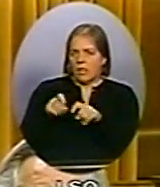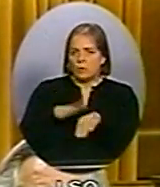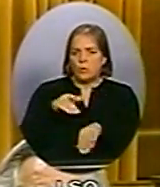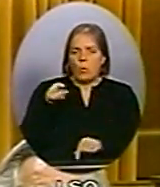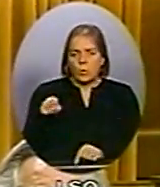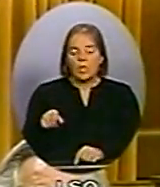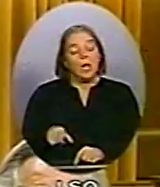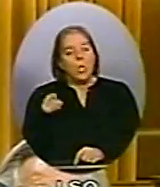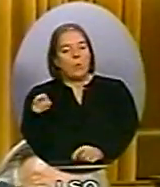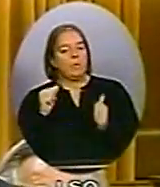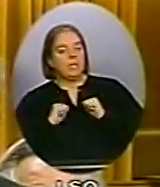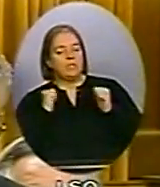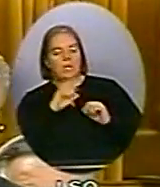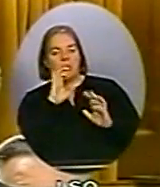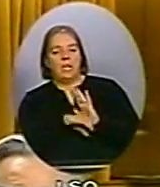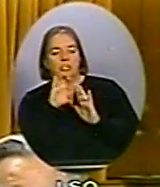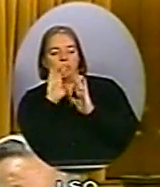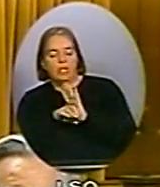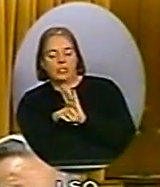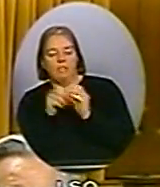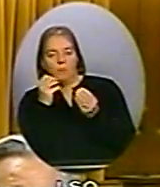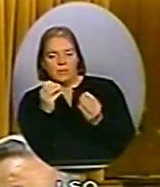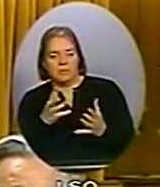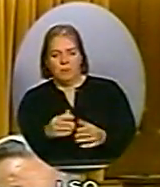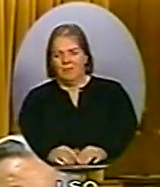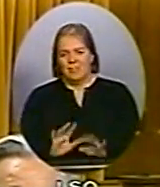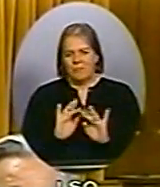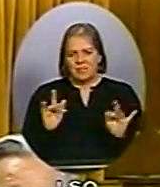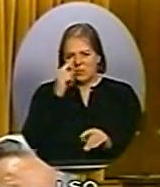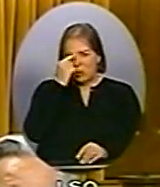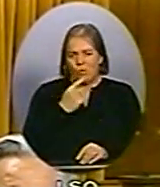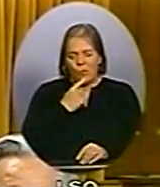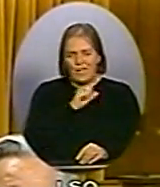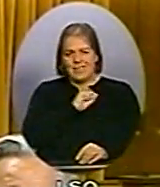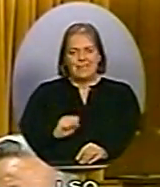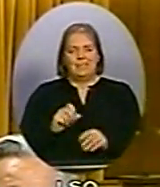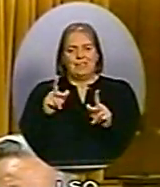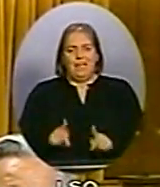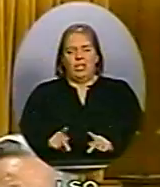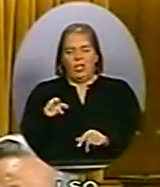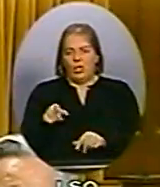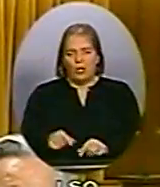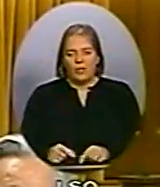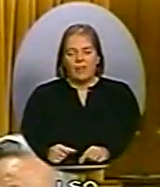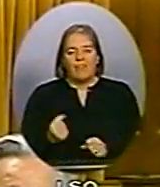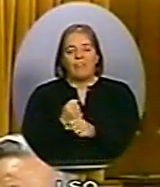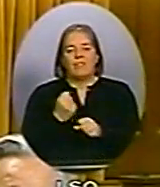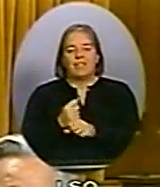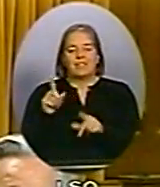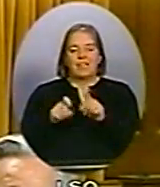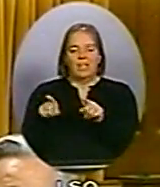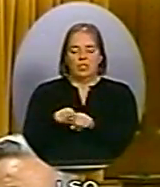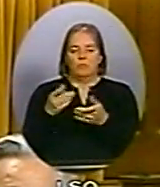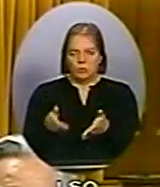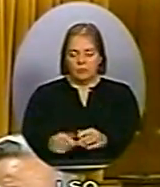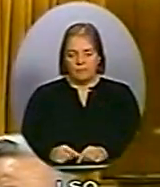Now, nobody believes that the Senate is going to investigate their cronies. This government put him there. What promises are they going to make that he's going to pay the money back to the taxpayer